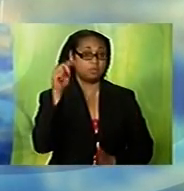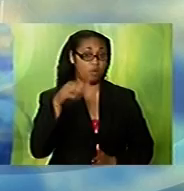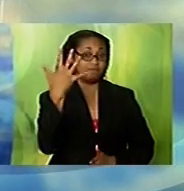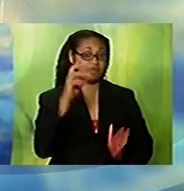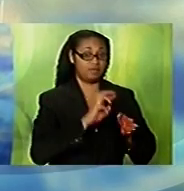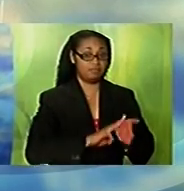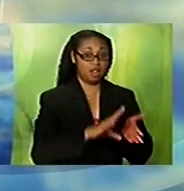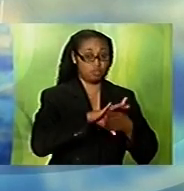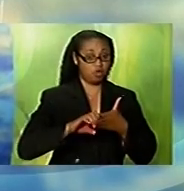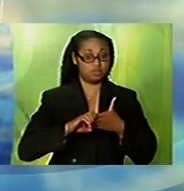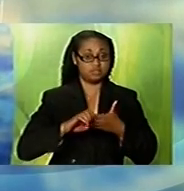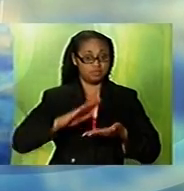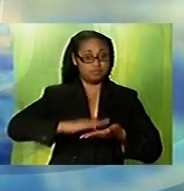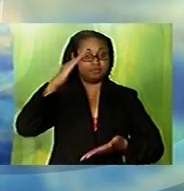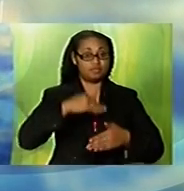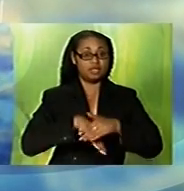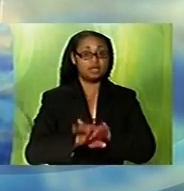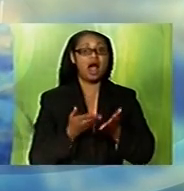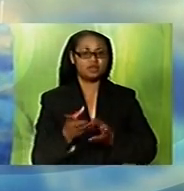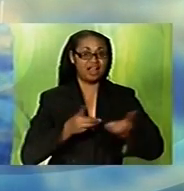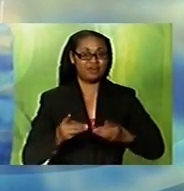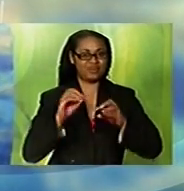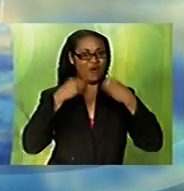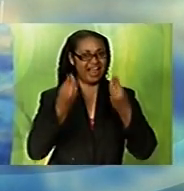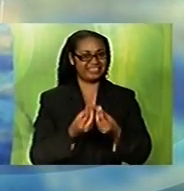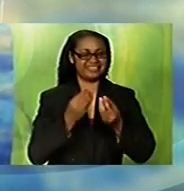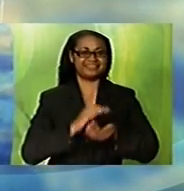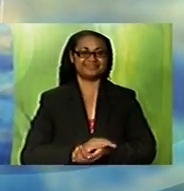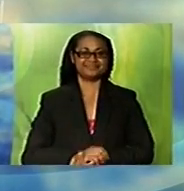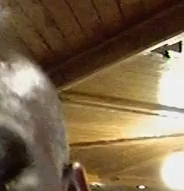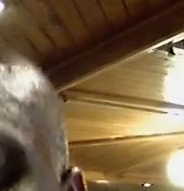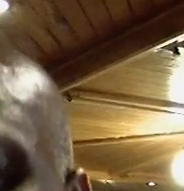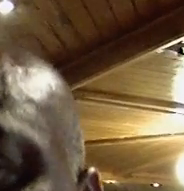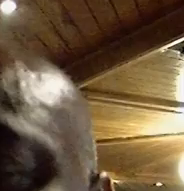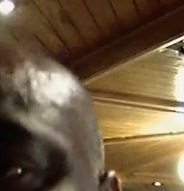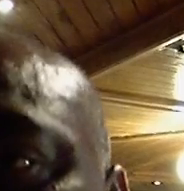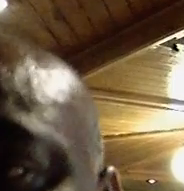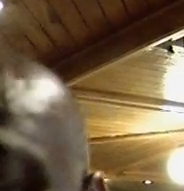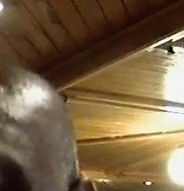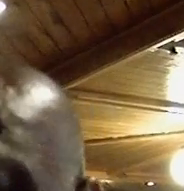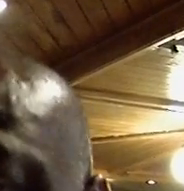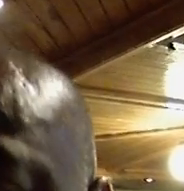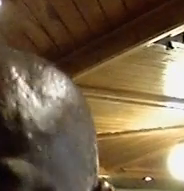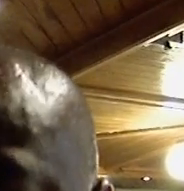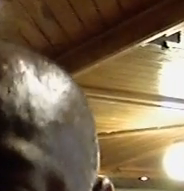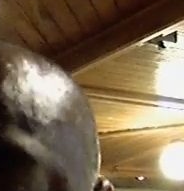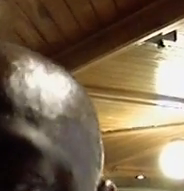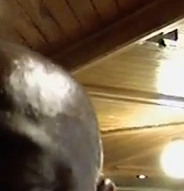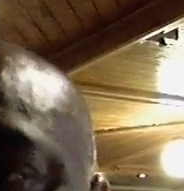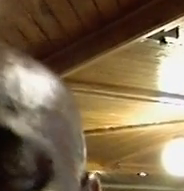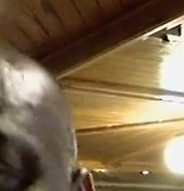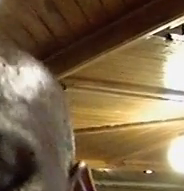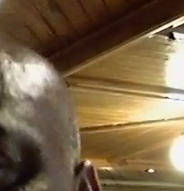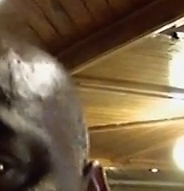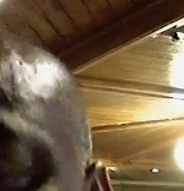million, which has seen a new revamped direction for the organization. We're requesting a similar budget that we requested this